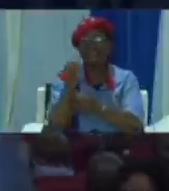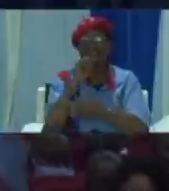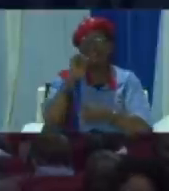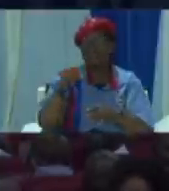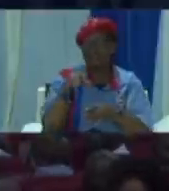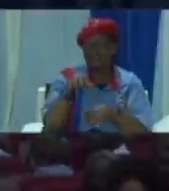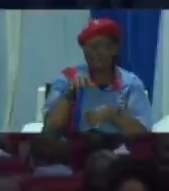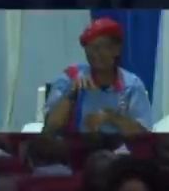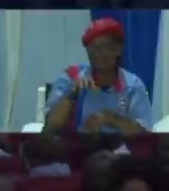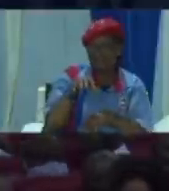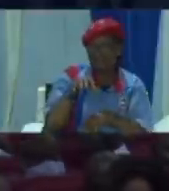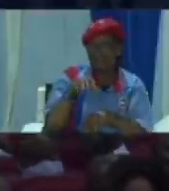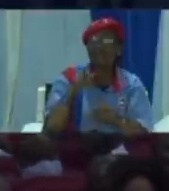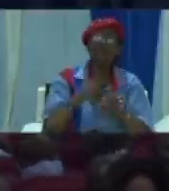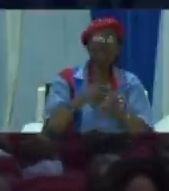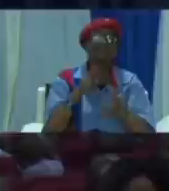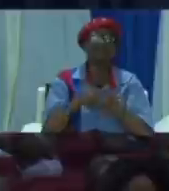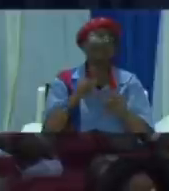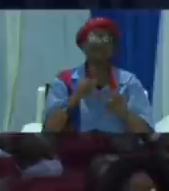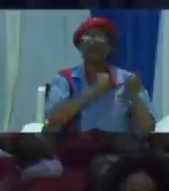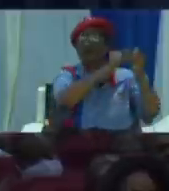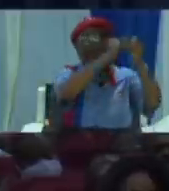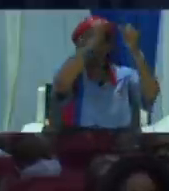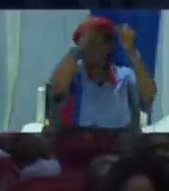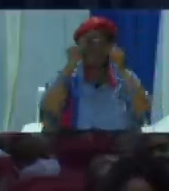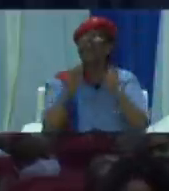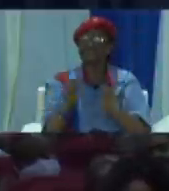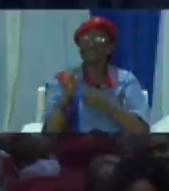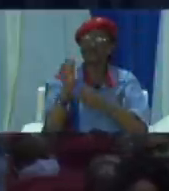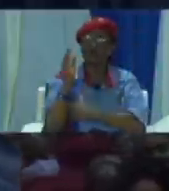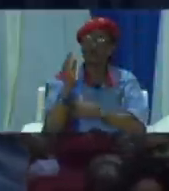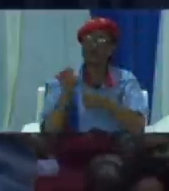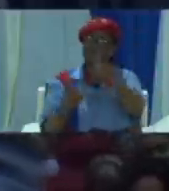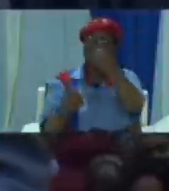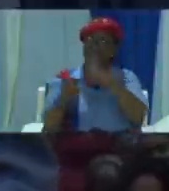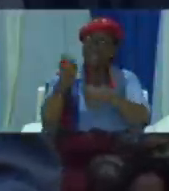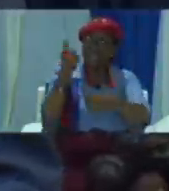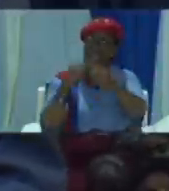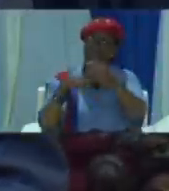But then the Almighty God came in. And